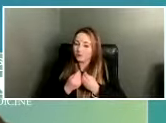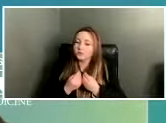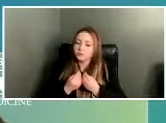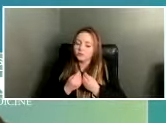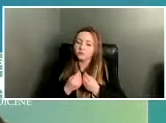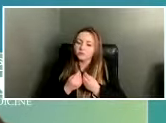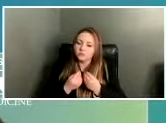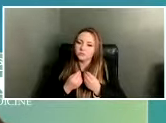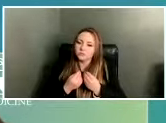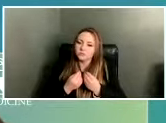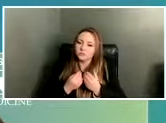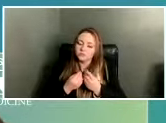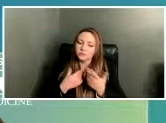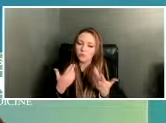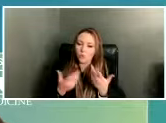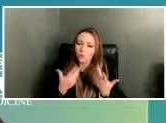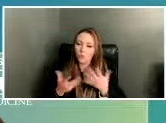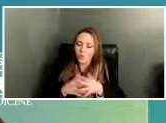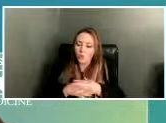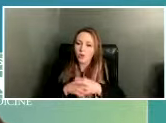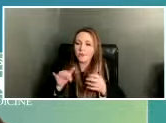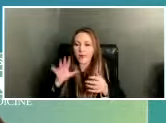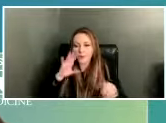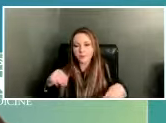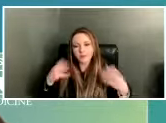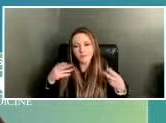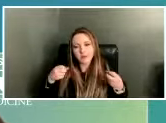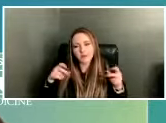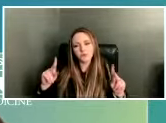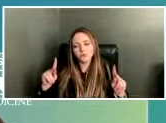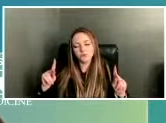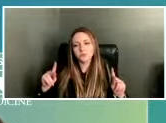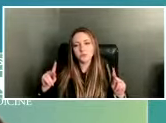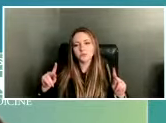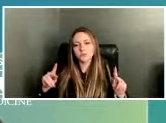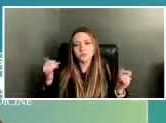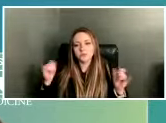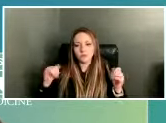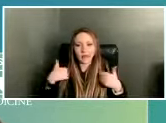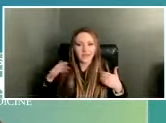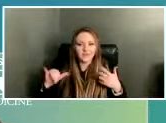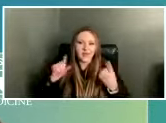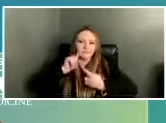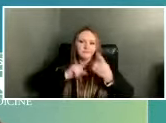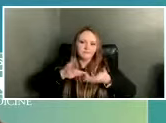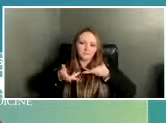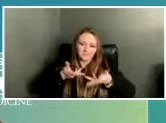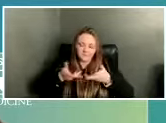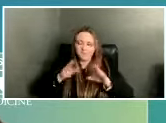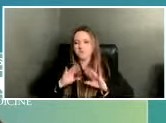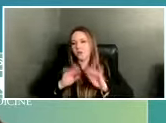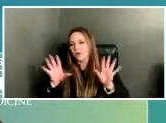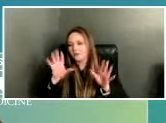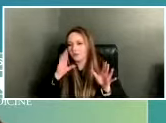So, that does provide an opportunity to still have that in-person engagement. And of course, we do look